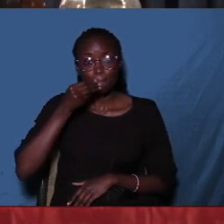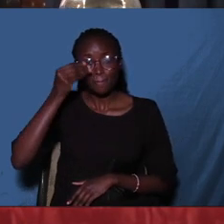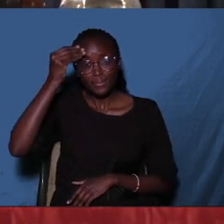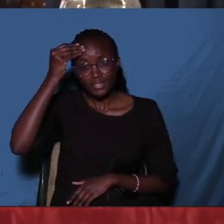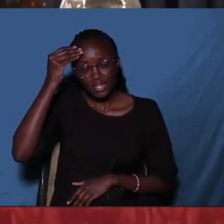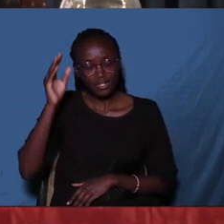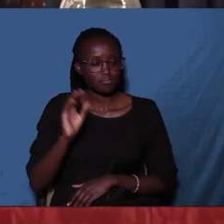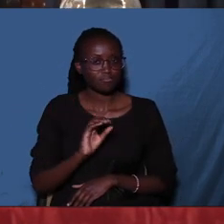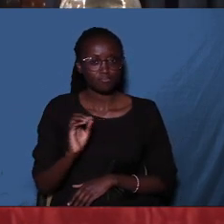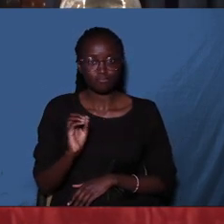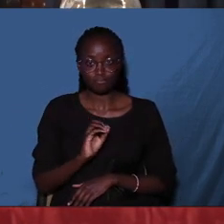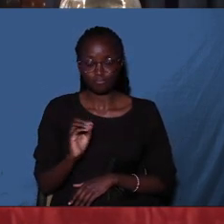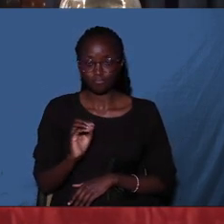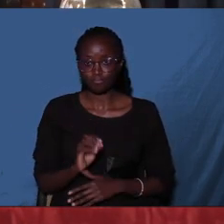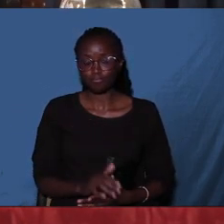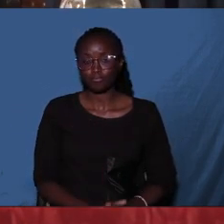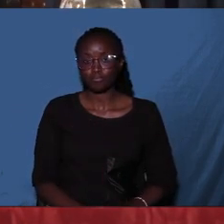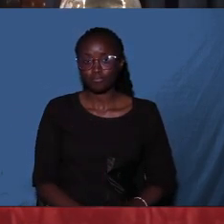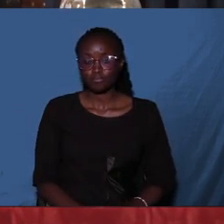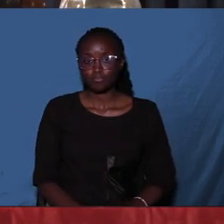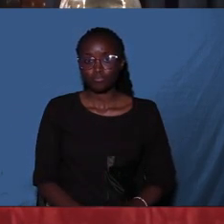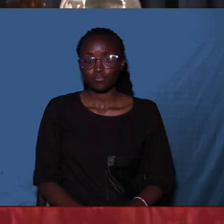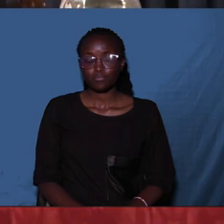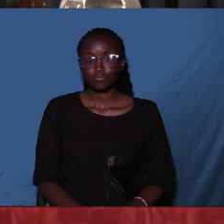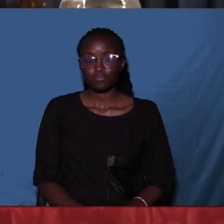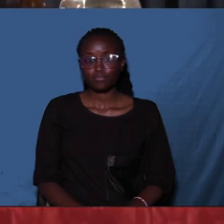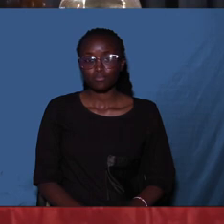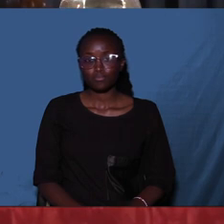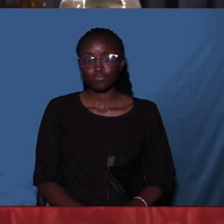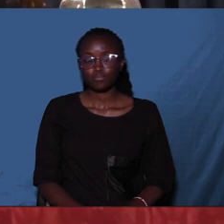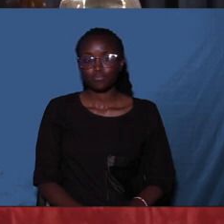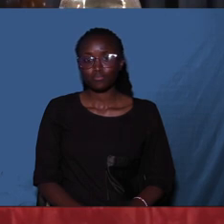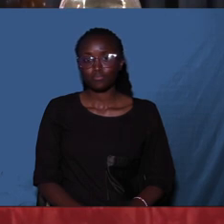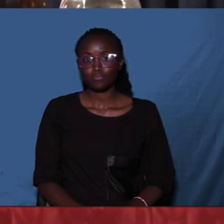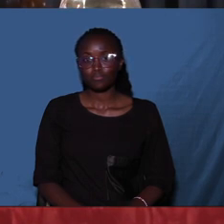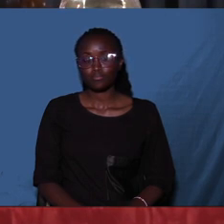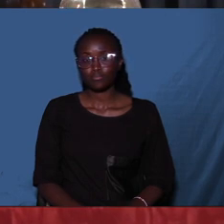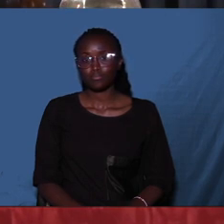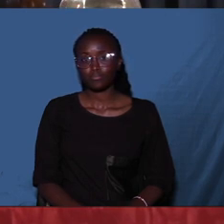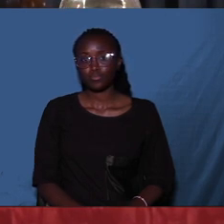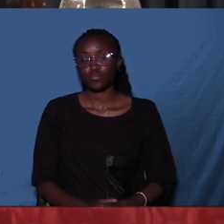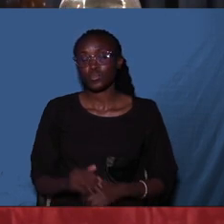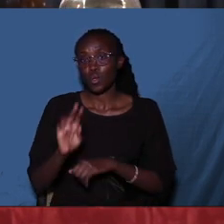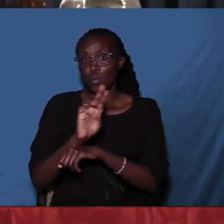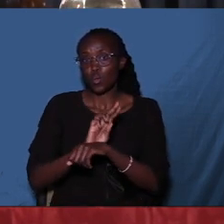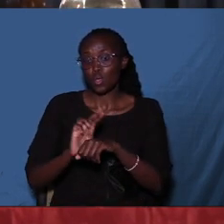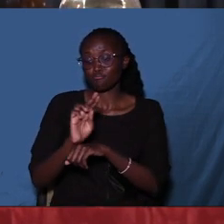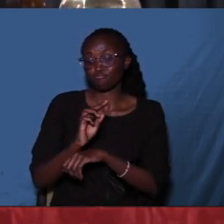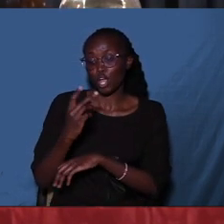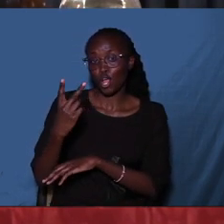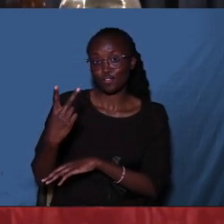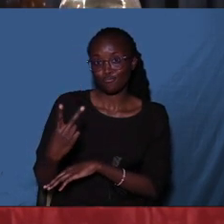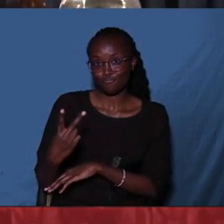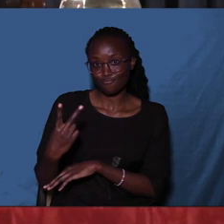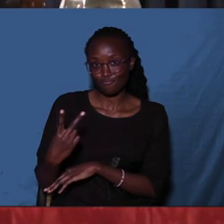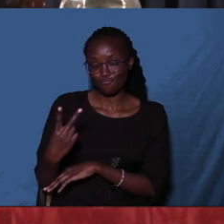life. The use of two or more distinct allegation or answer where one is sufficient.